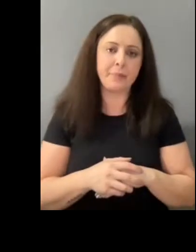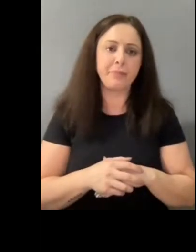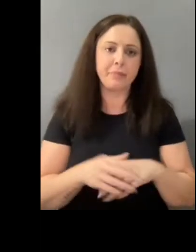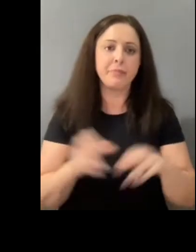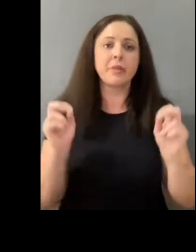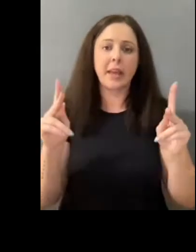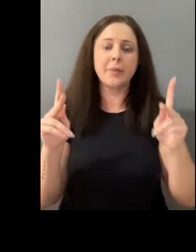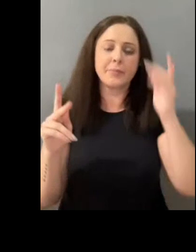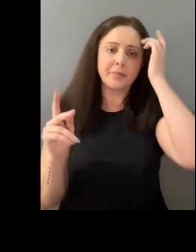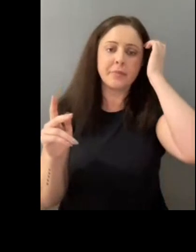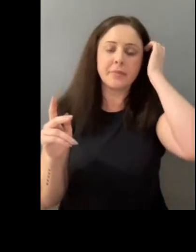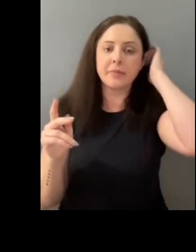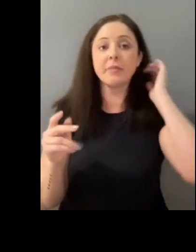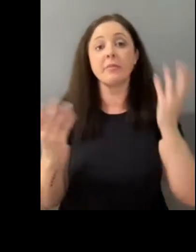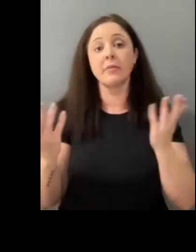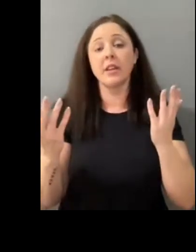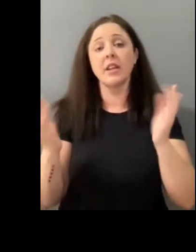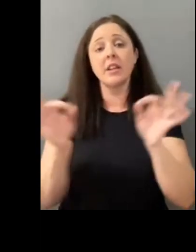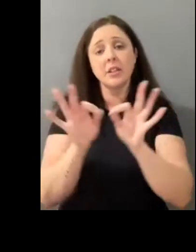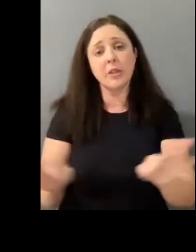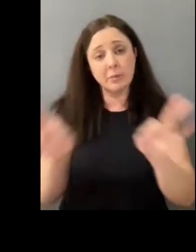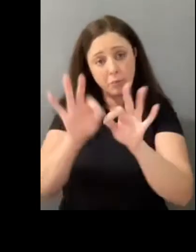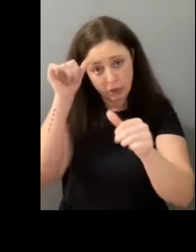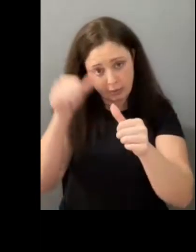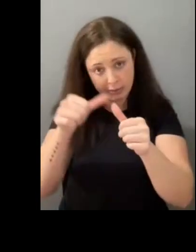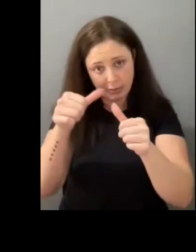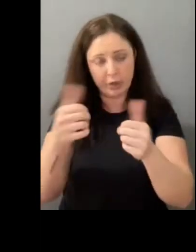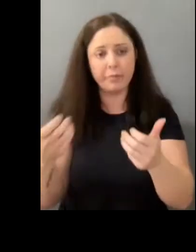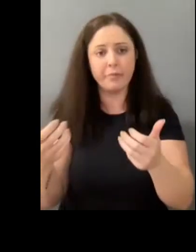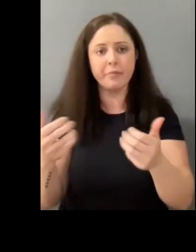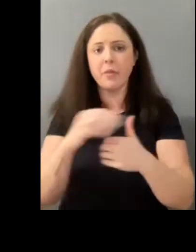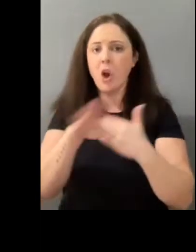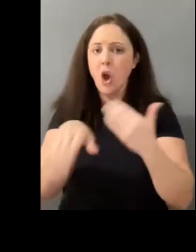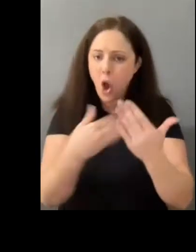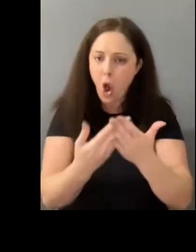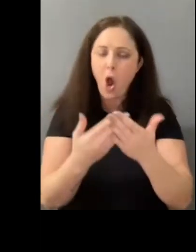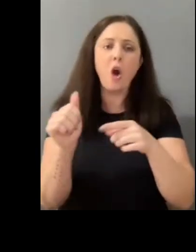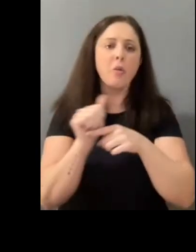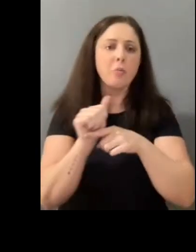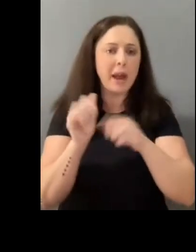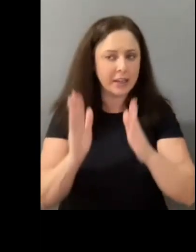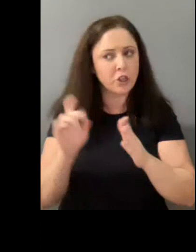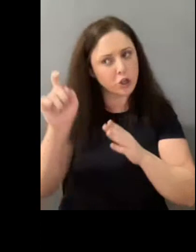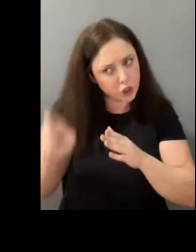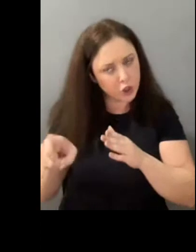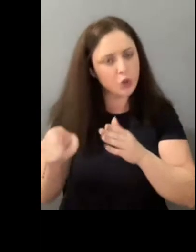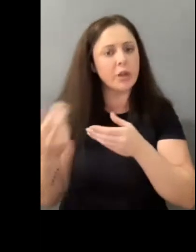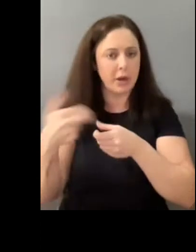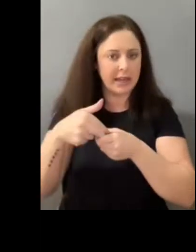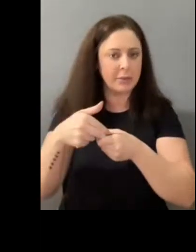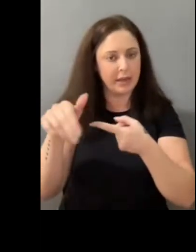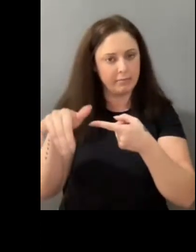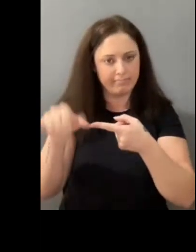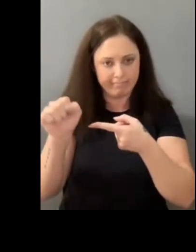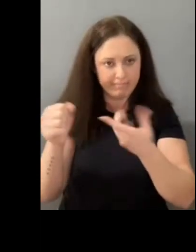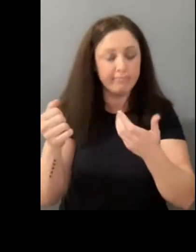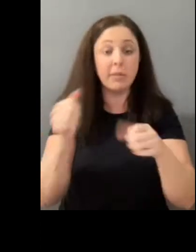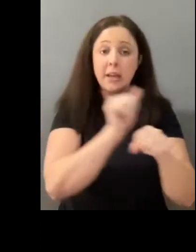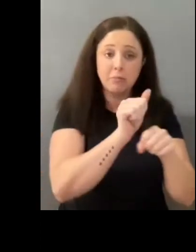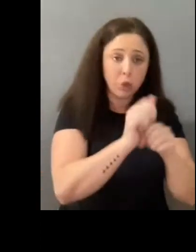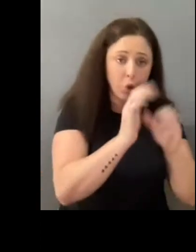right, so some of our key takeaways, all practitioners should participate. That's employees as